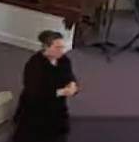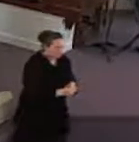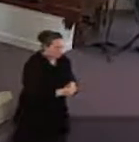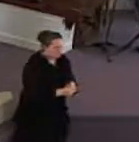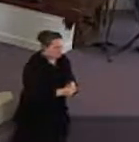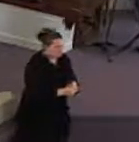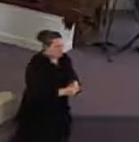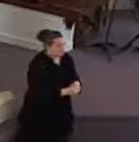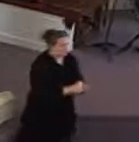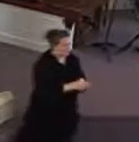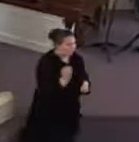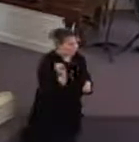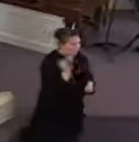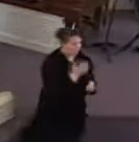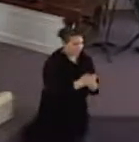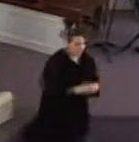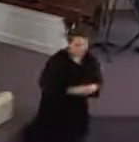Woo!